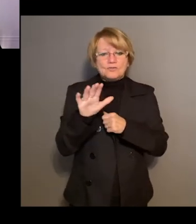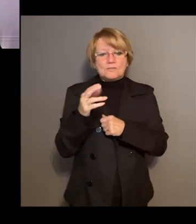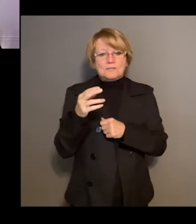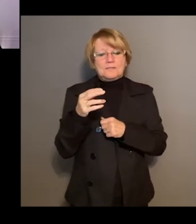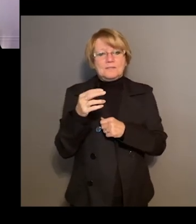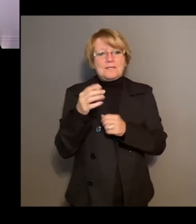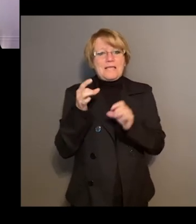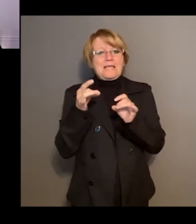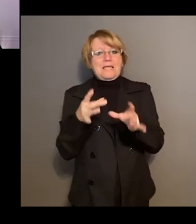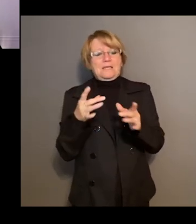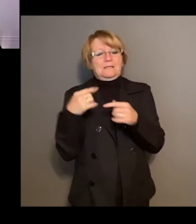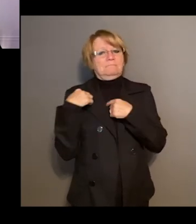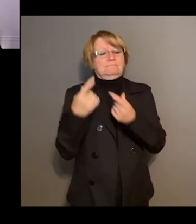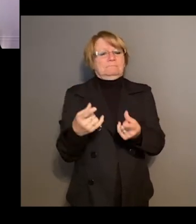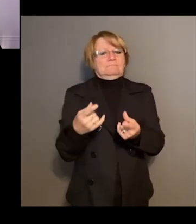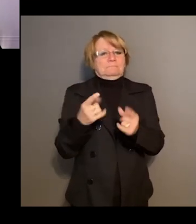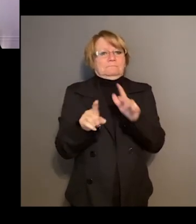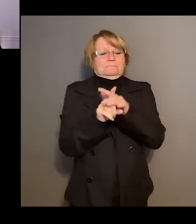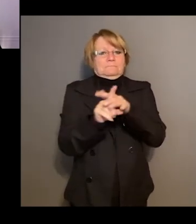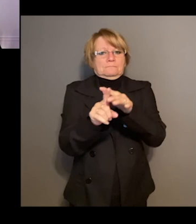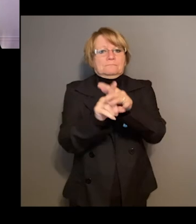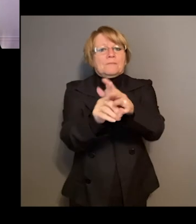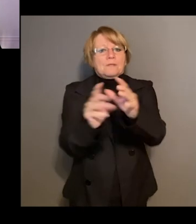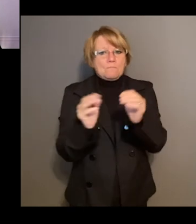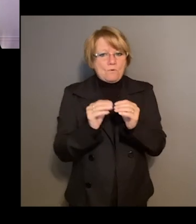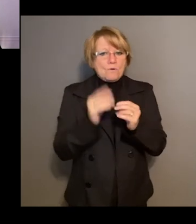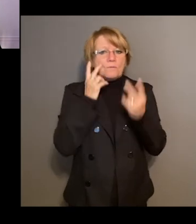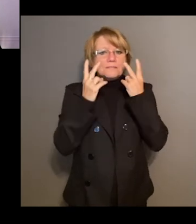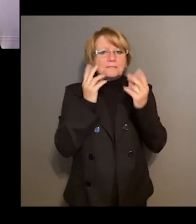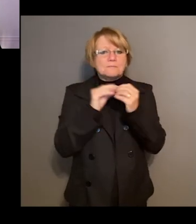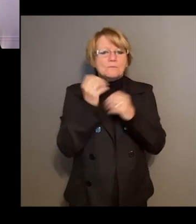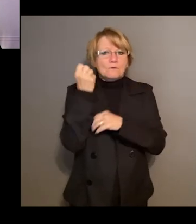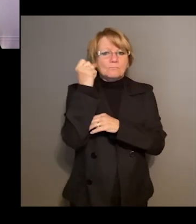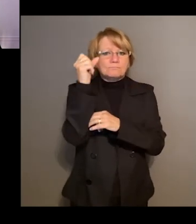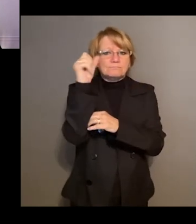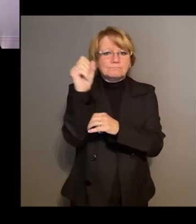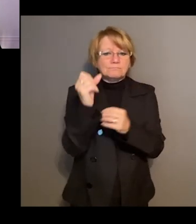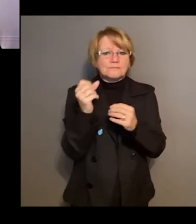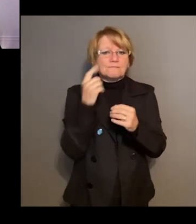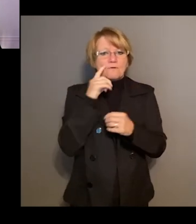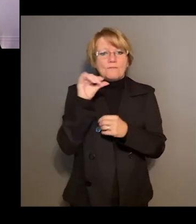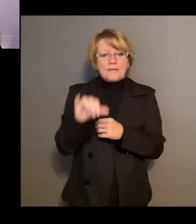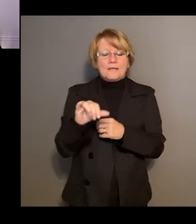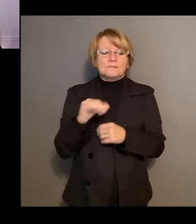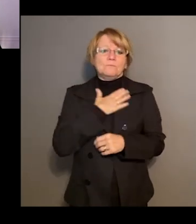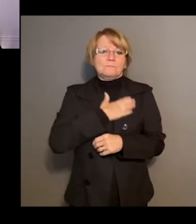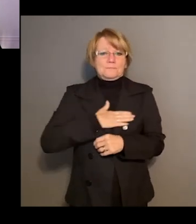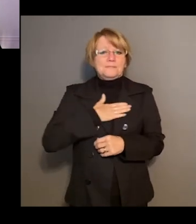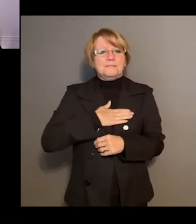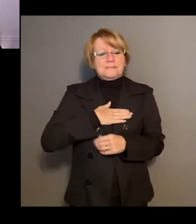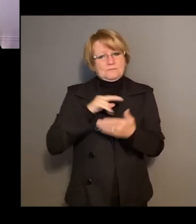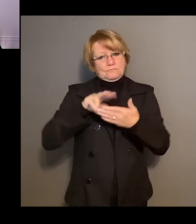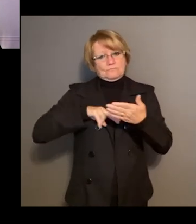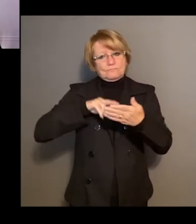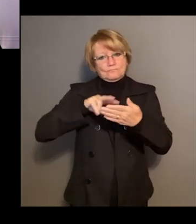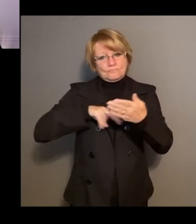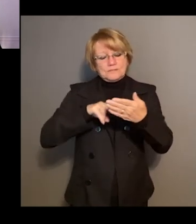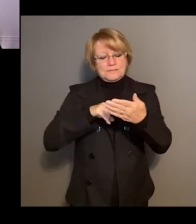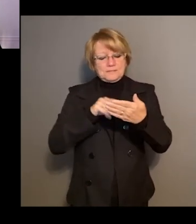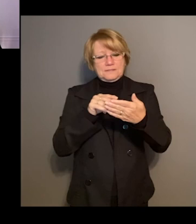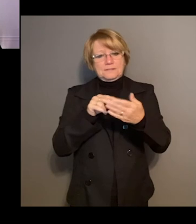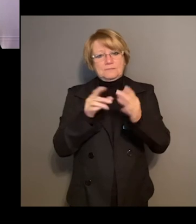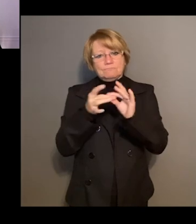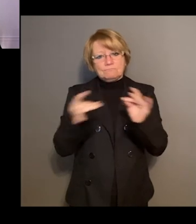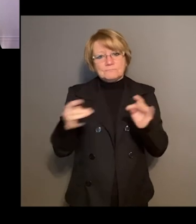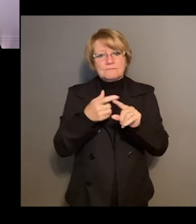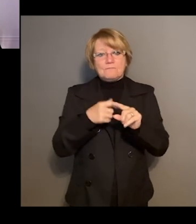over the last few, since the pandemic and other things that we're seeing, a lot of the protests and things that are happening. So please, again,